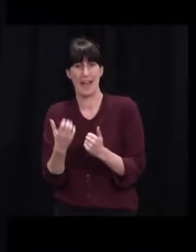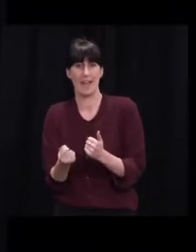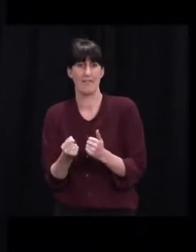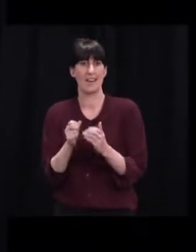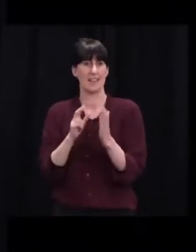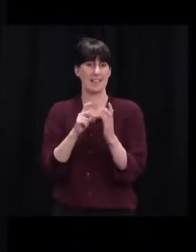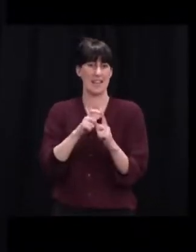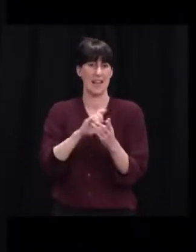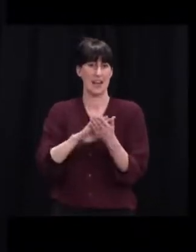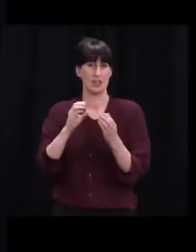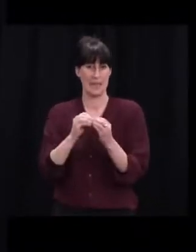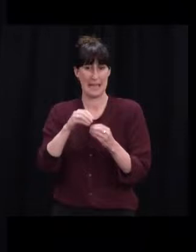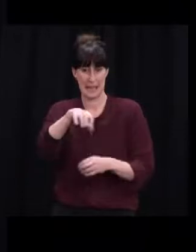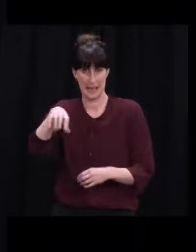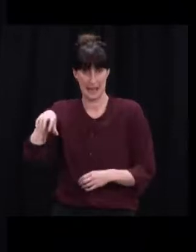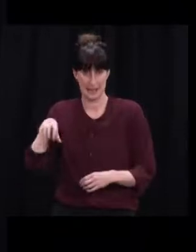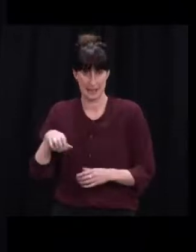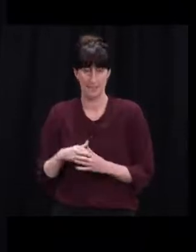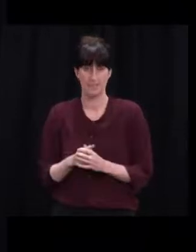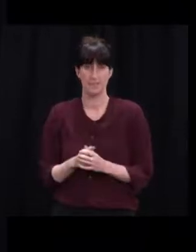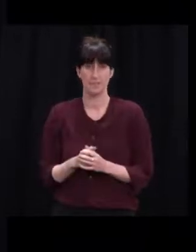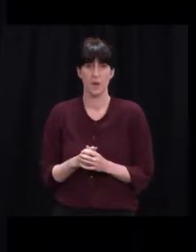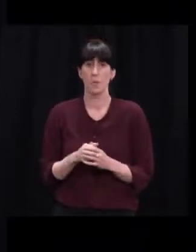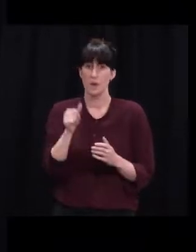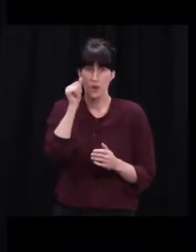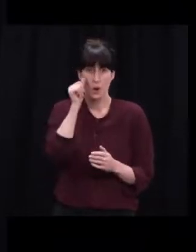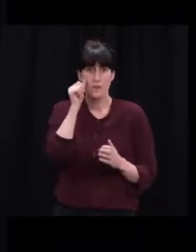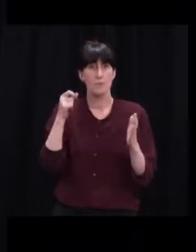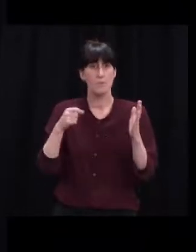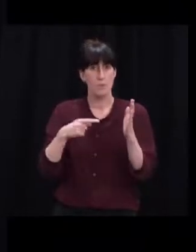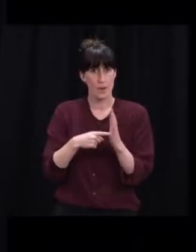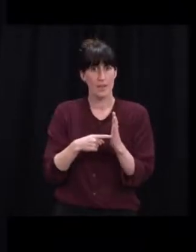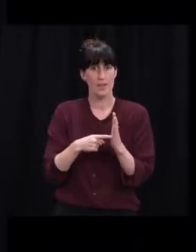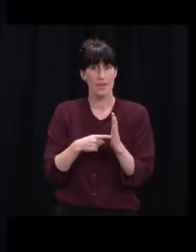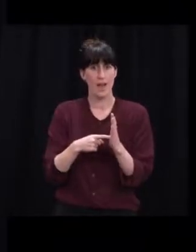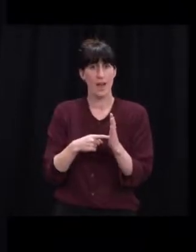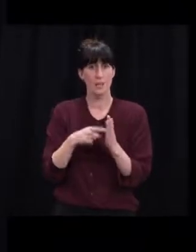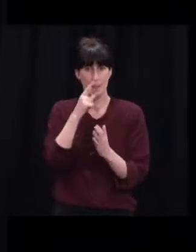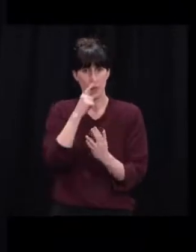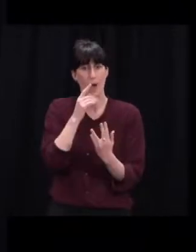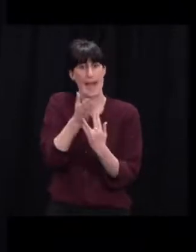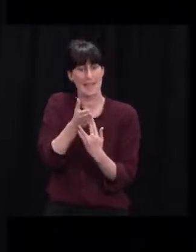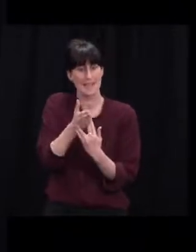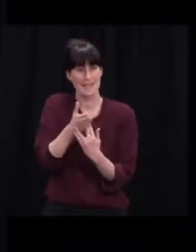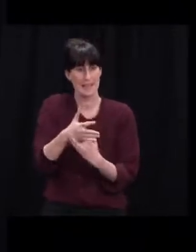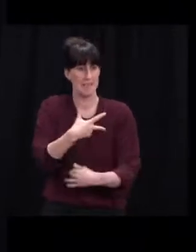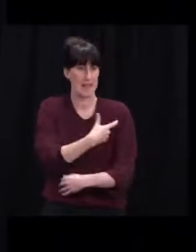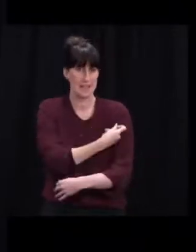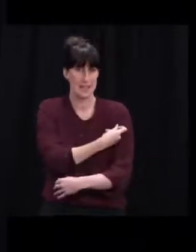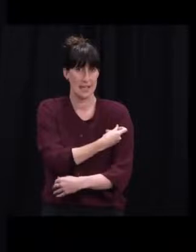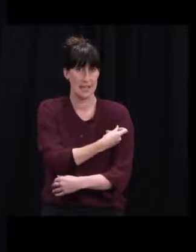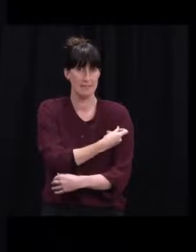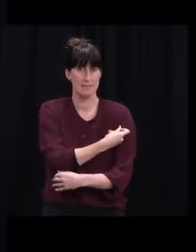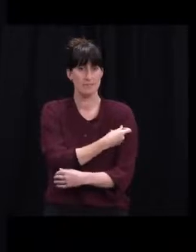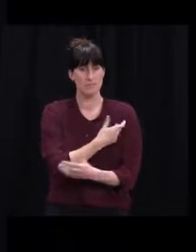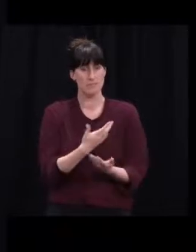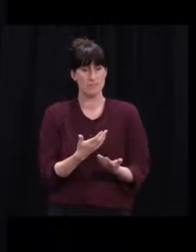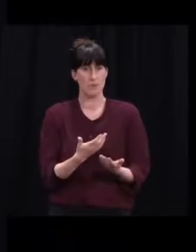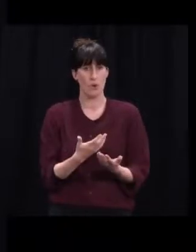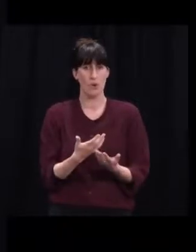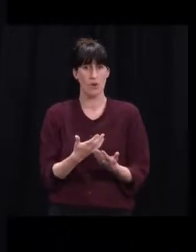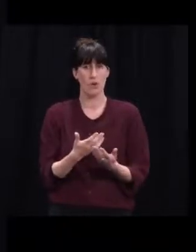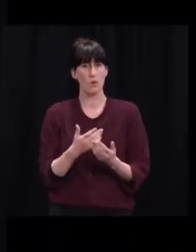places available where people can be vaccinated over and above the clinics being operated by district health boards. We do know it is important that